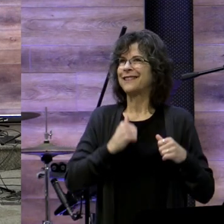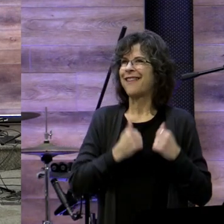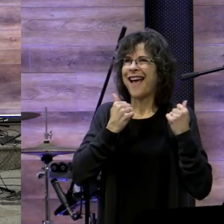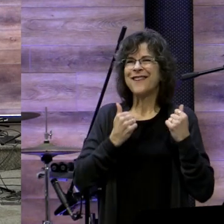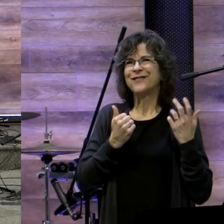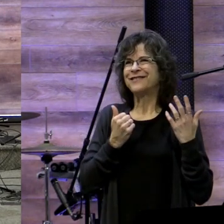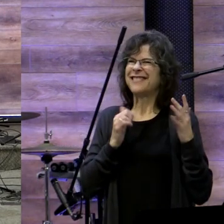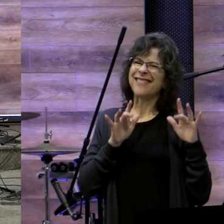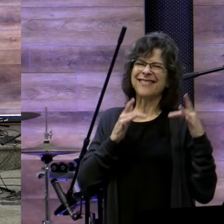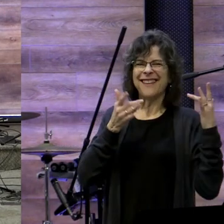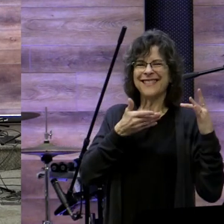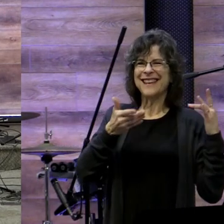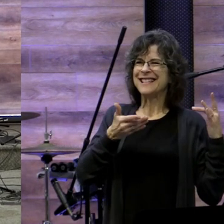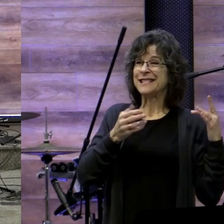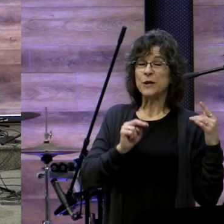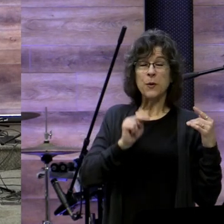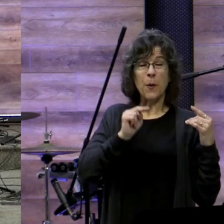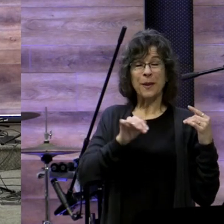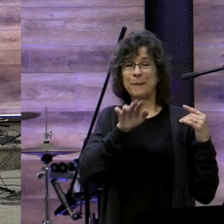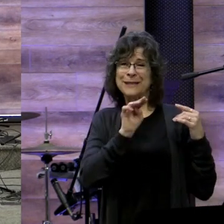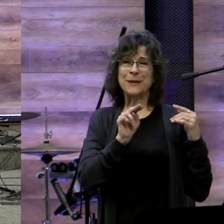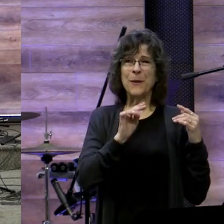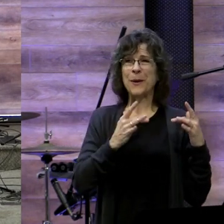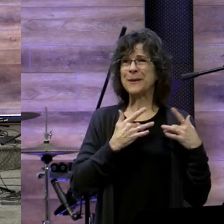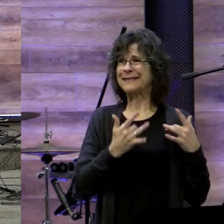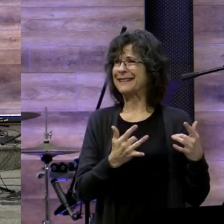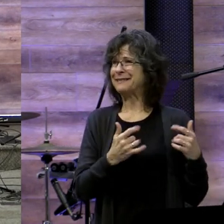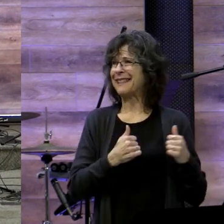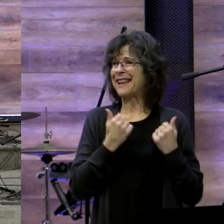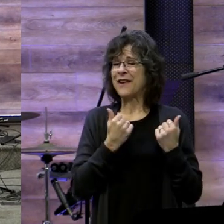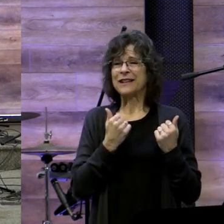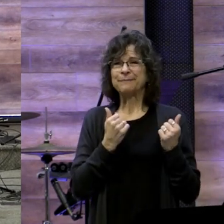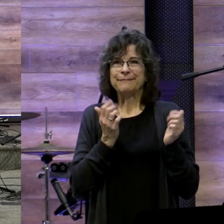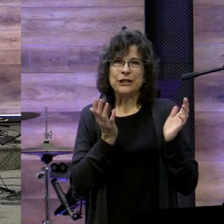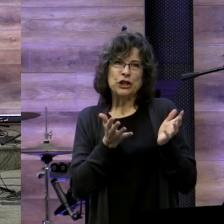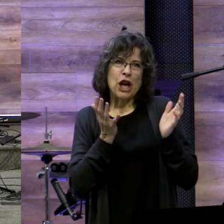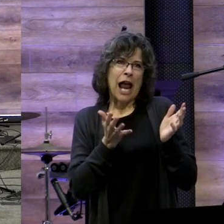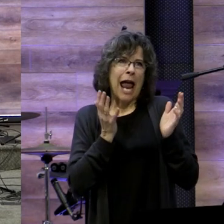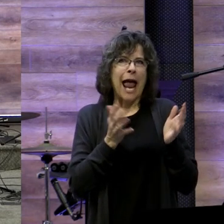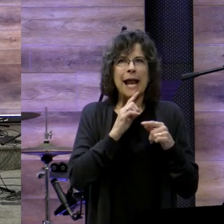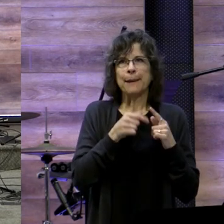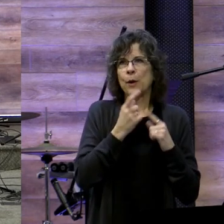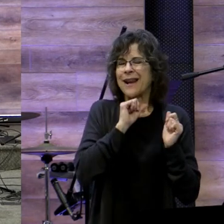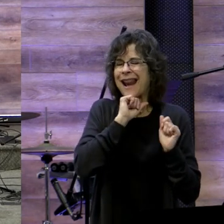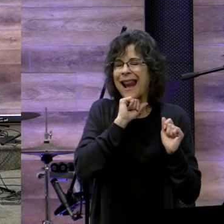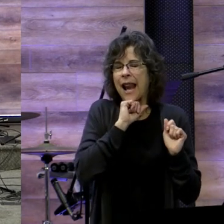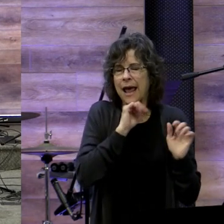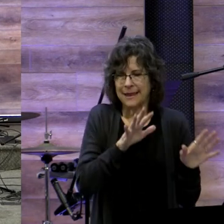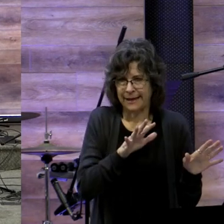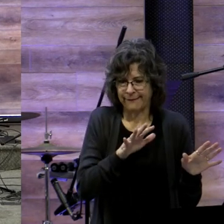things. In northern Minnesota in particular, we're really good at talking about nothing all the time.